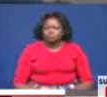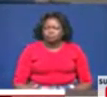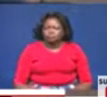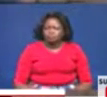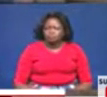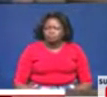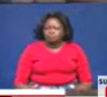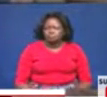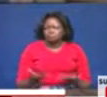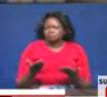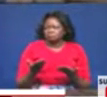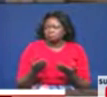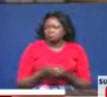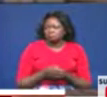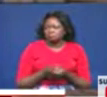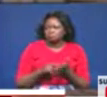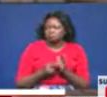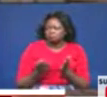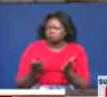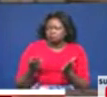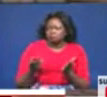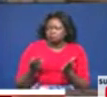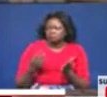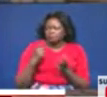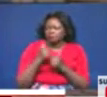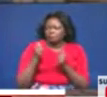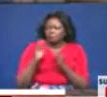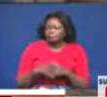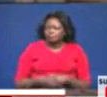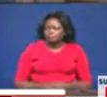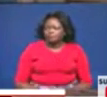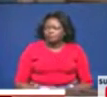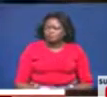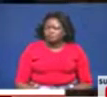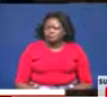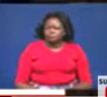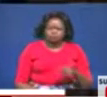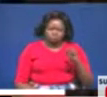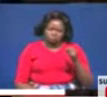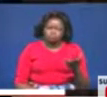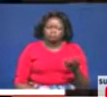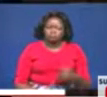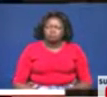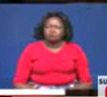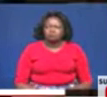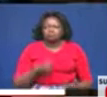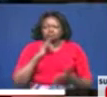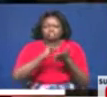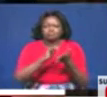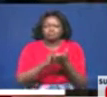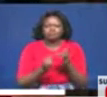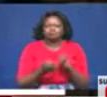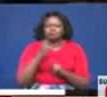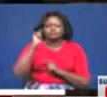And I am from ESCC countermanding the opinion of the Honorable Attorney. Yes, Your Honor. Wekesa maintained his false